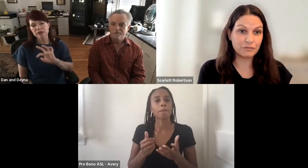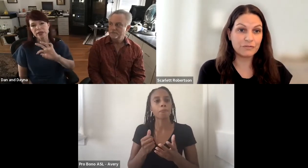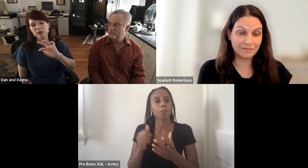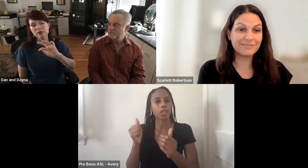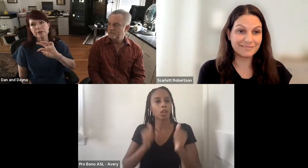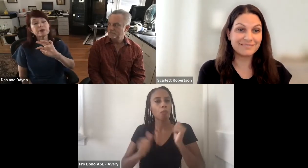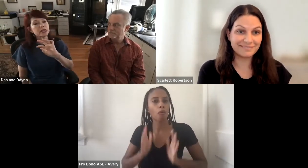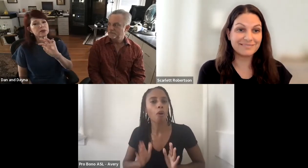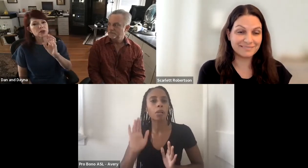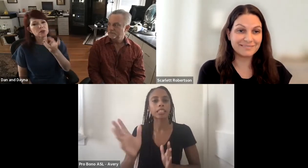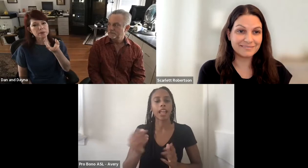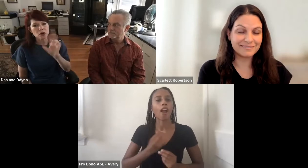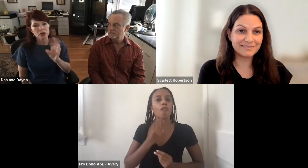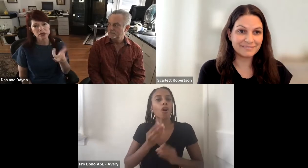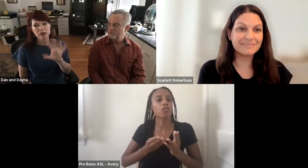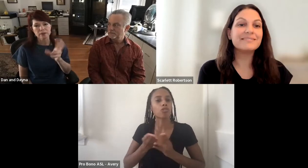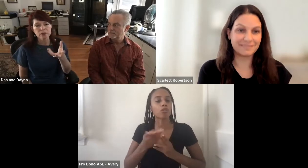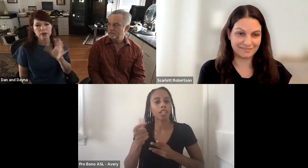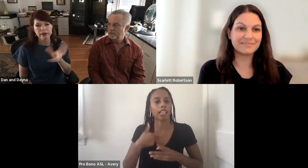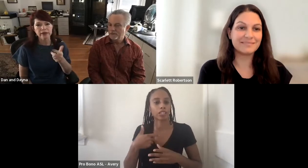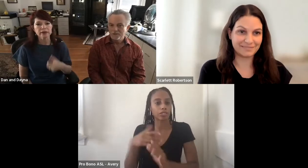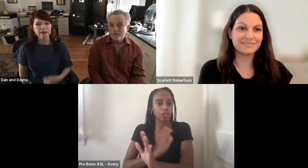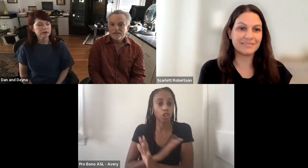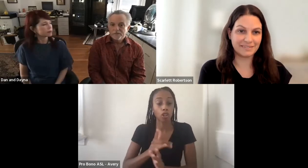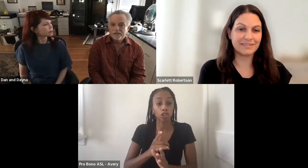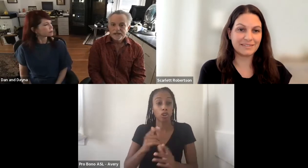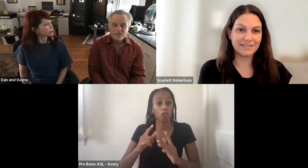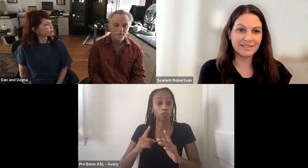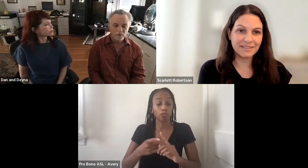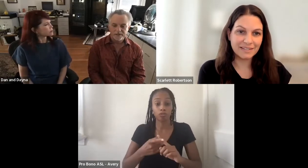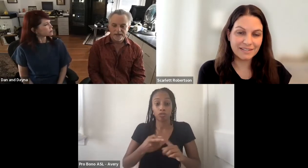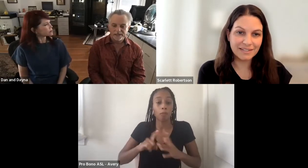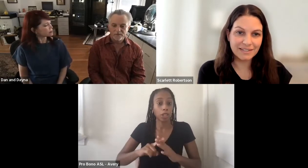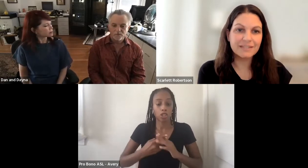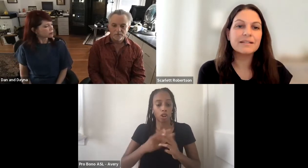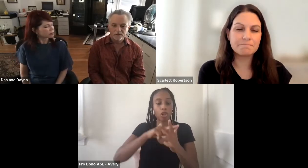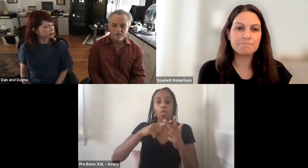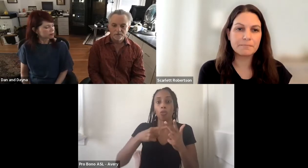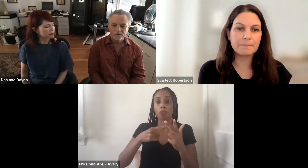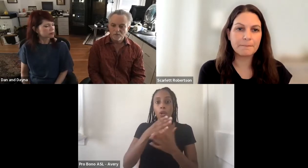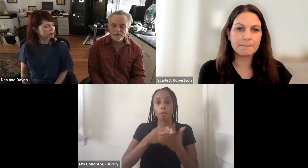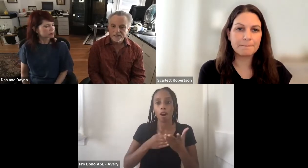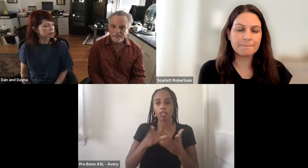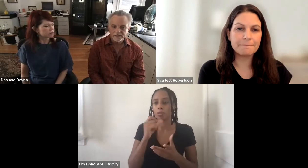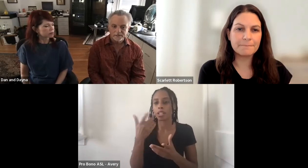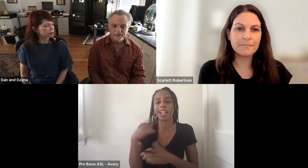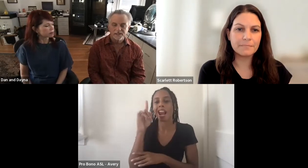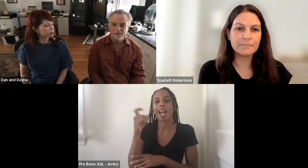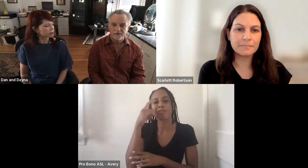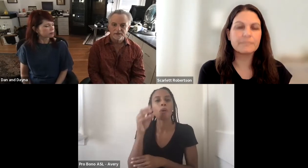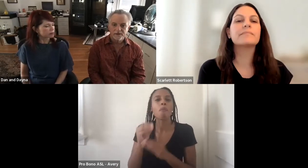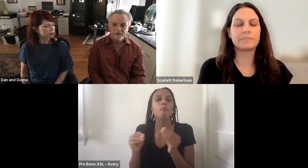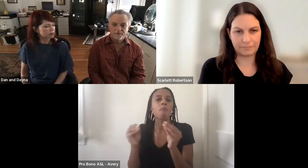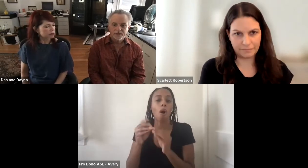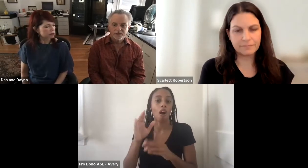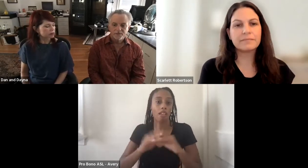it was kind of like, from the beginning, was a 3-part braiding. So we didn't ask for more than that. And that really was the extent